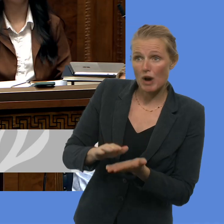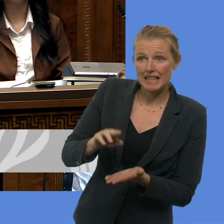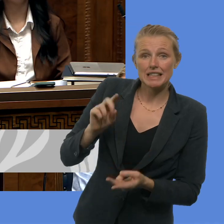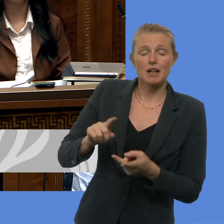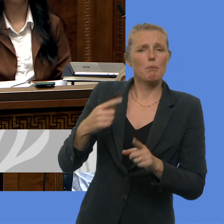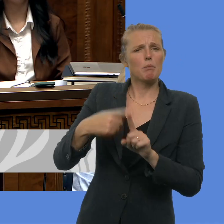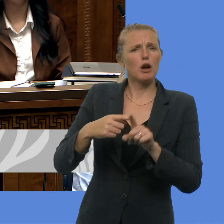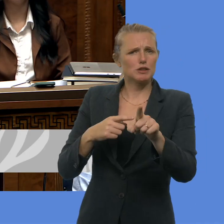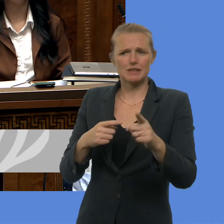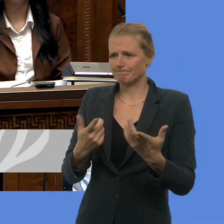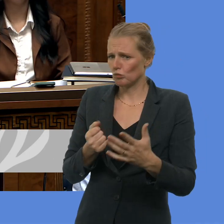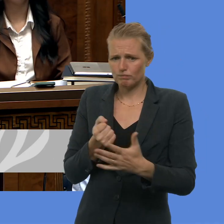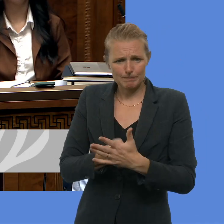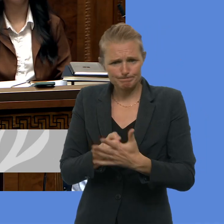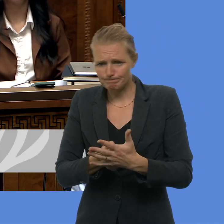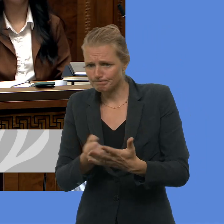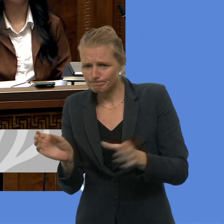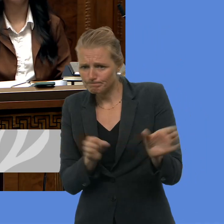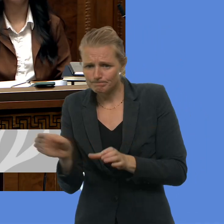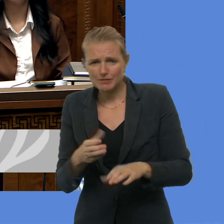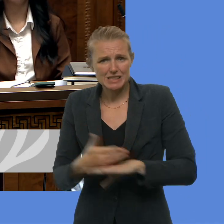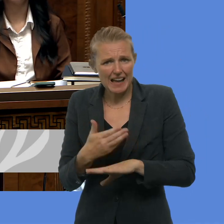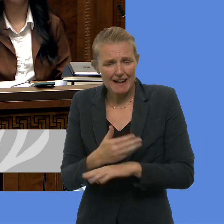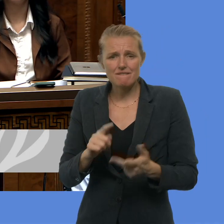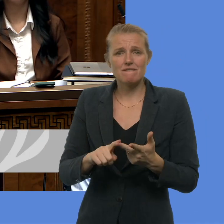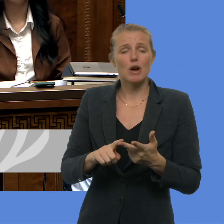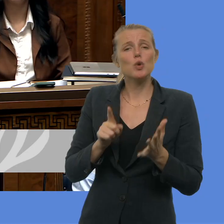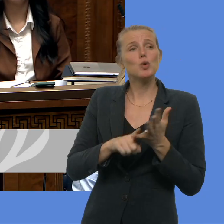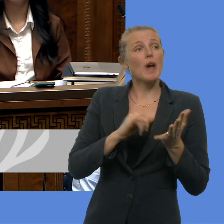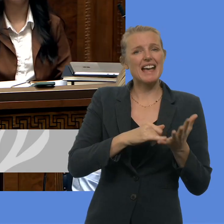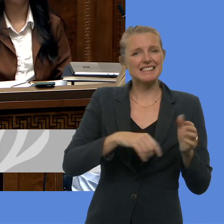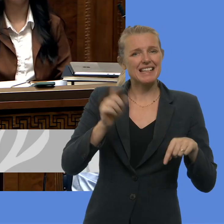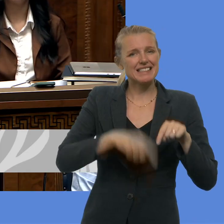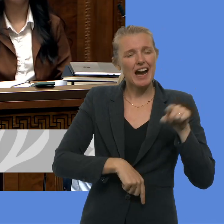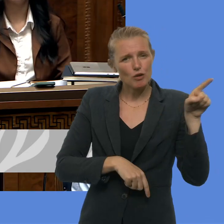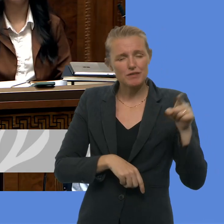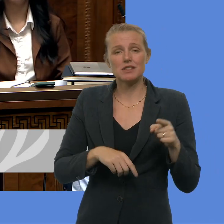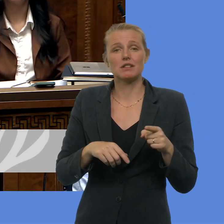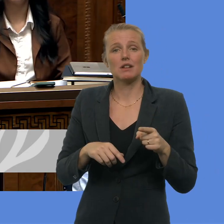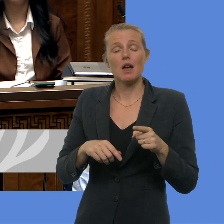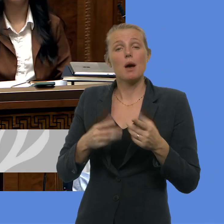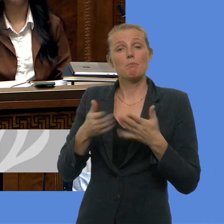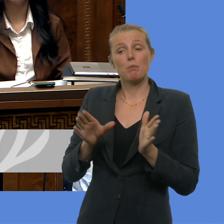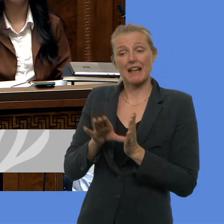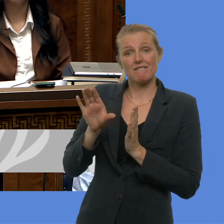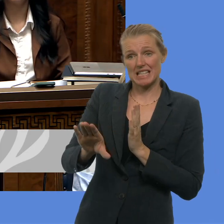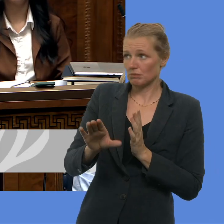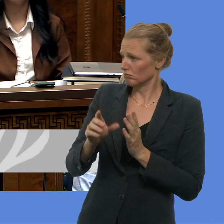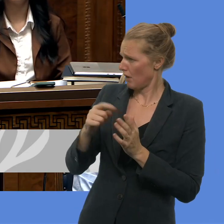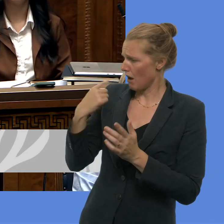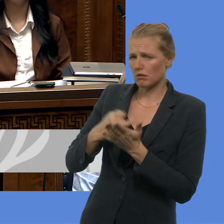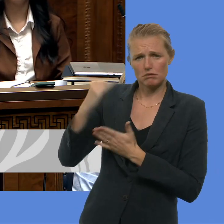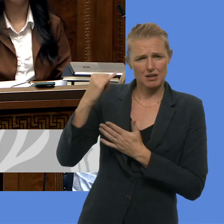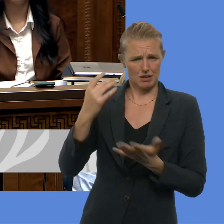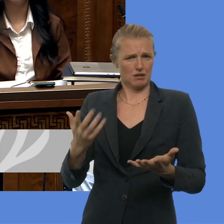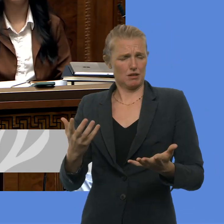to labour, the introduction of the US tariffs, the constraints on public investment being imposed by London, I think